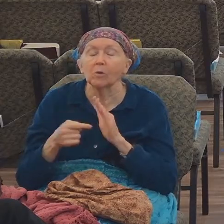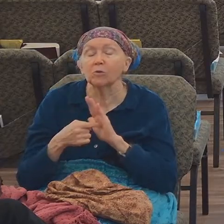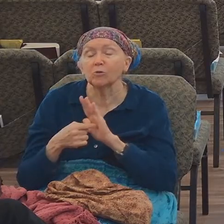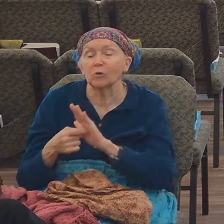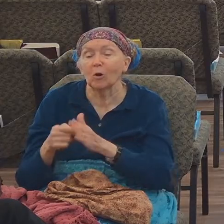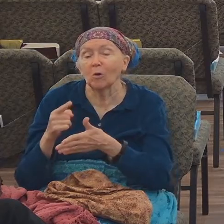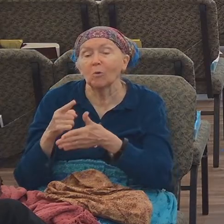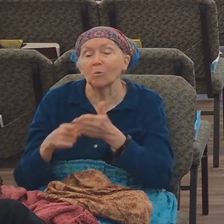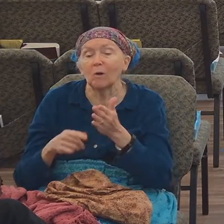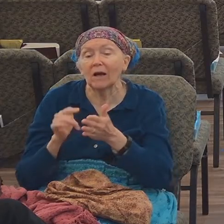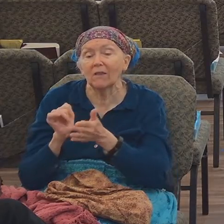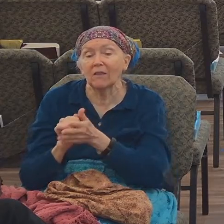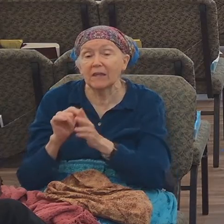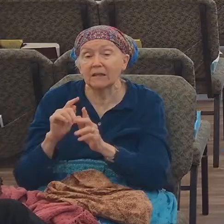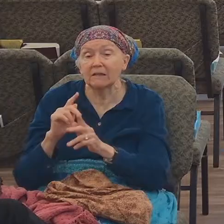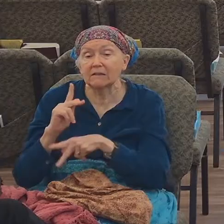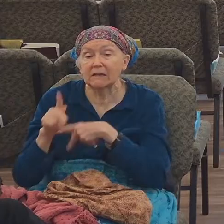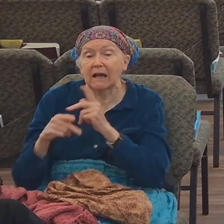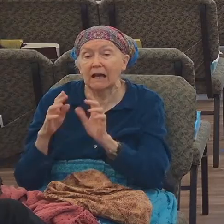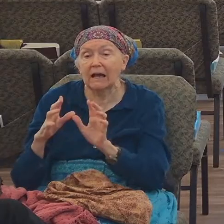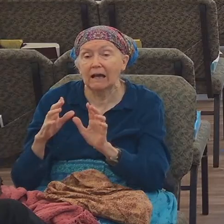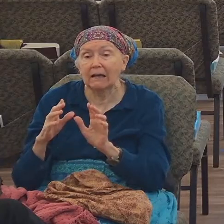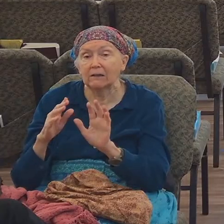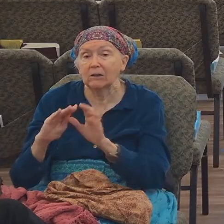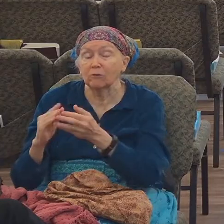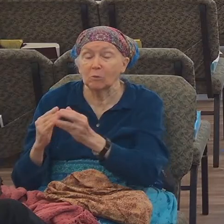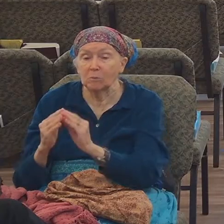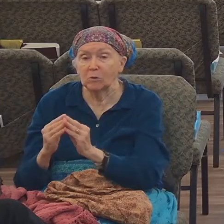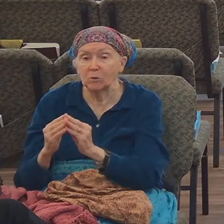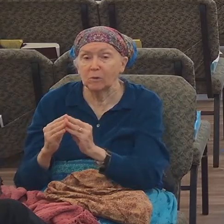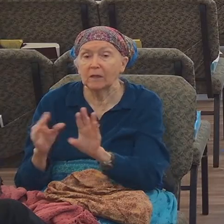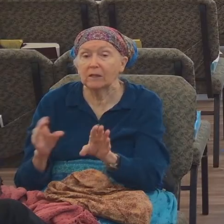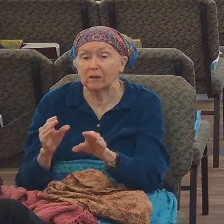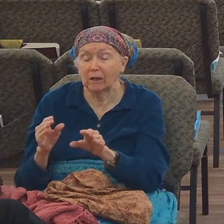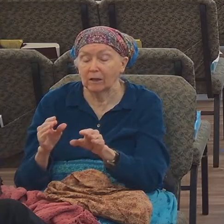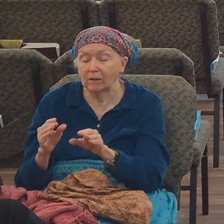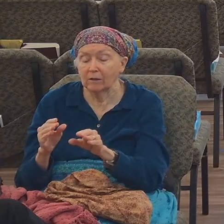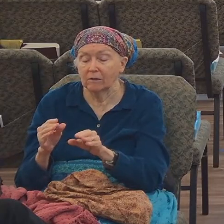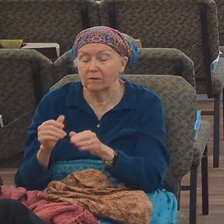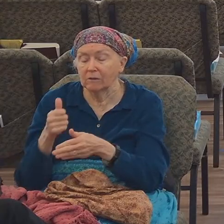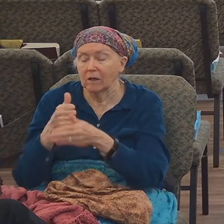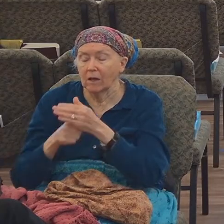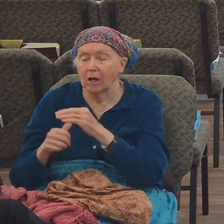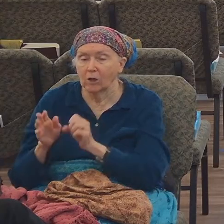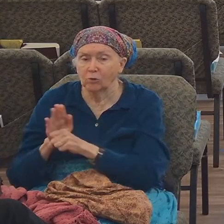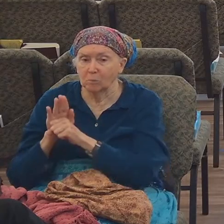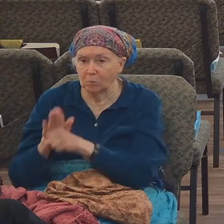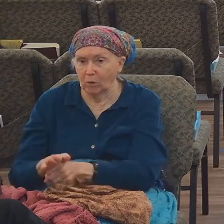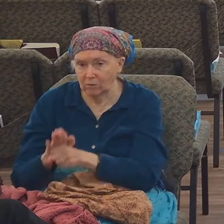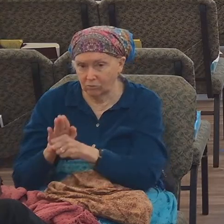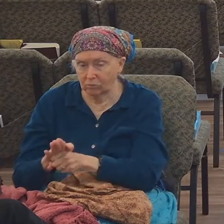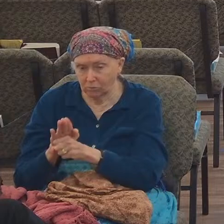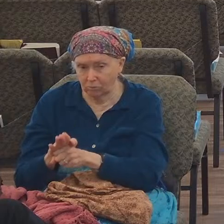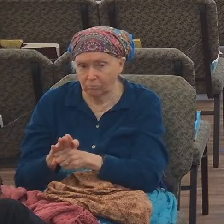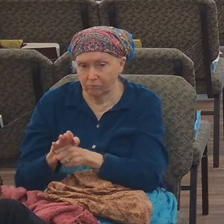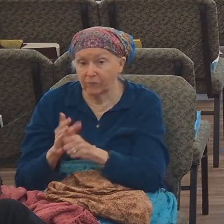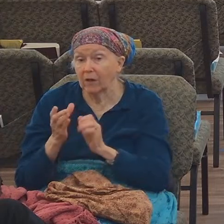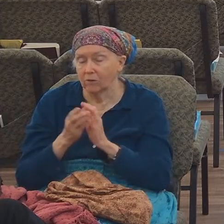under pressure, okay? He's going to show what this kind of community does under pressure, chapter 3.